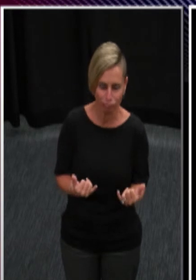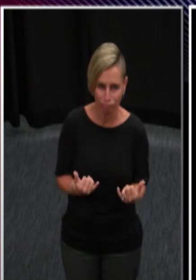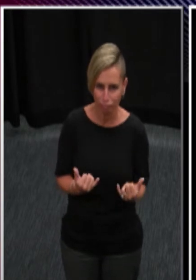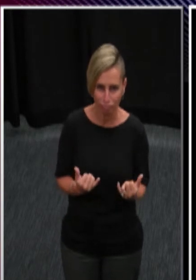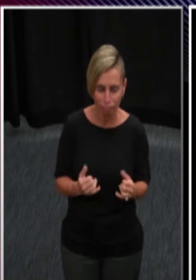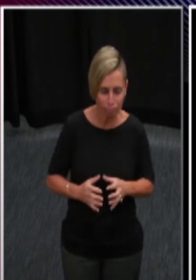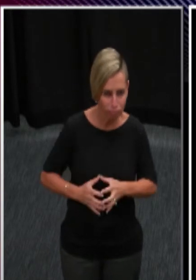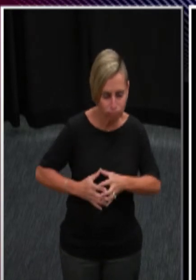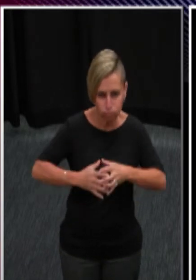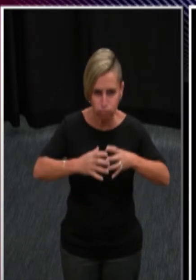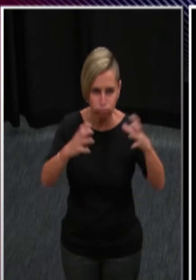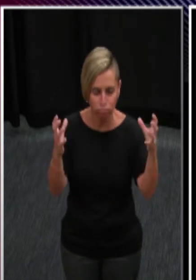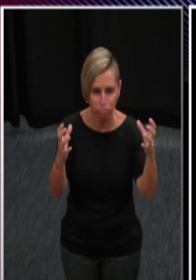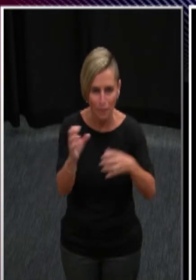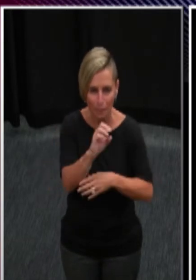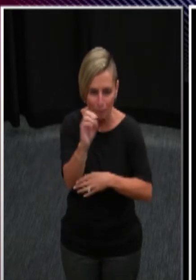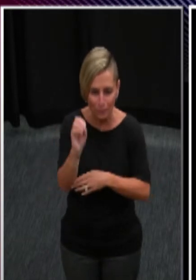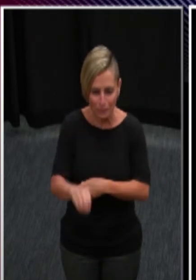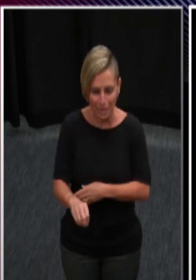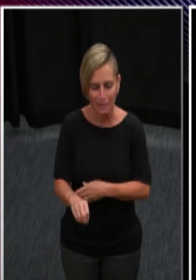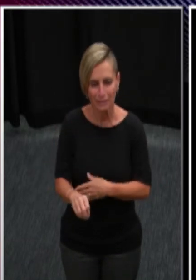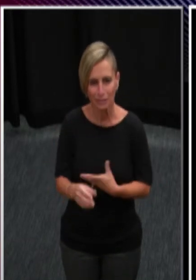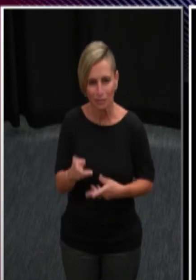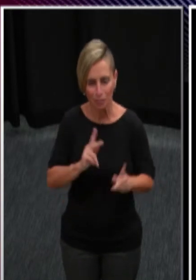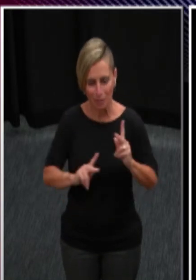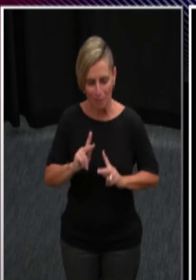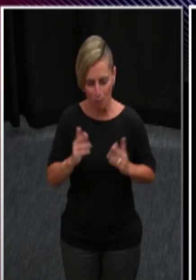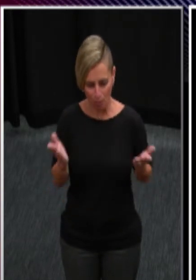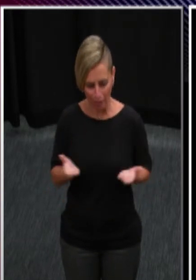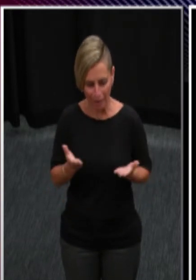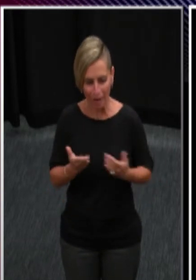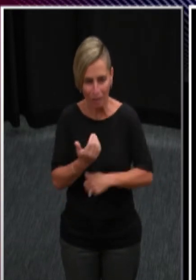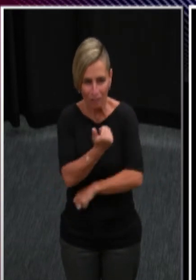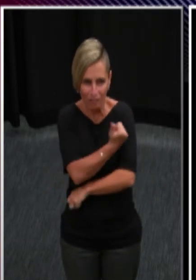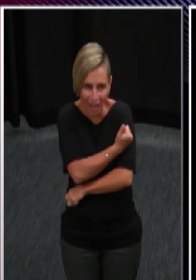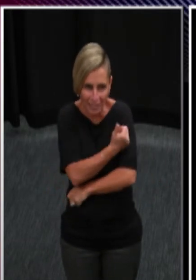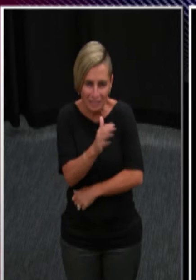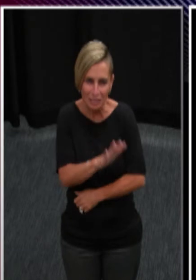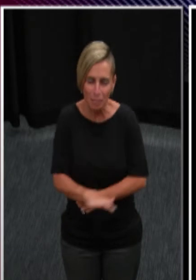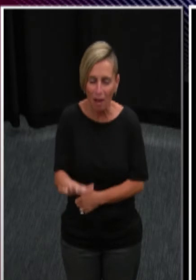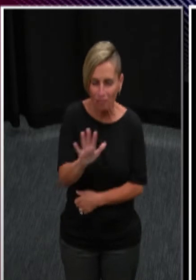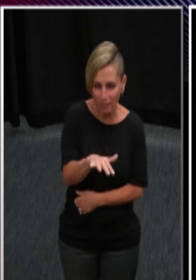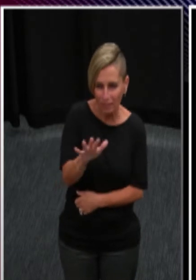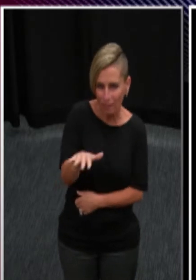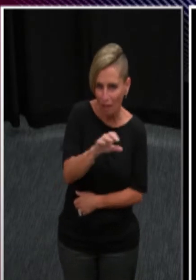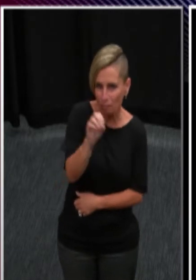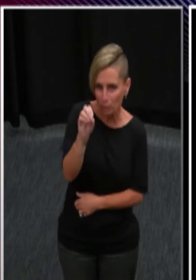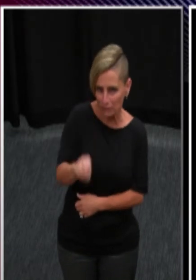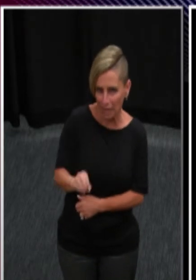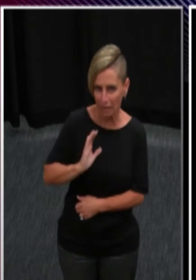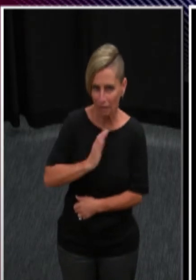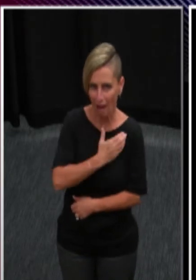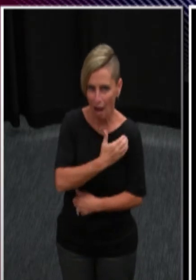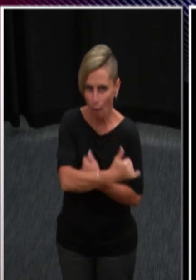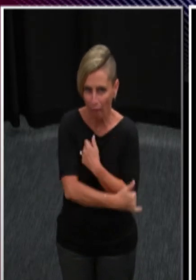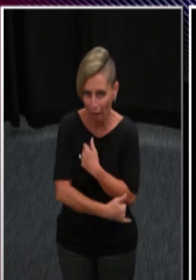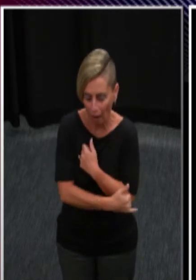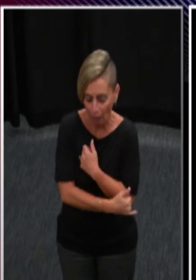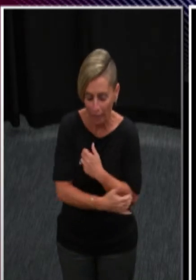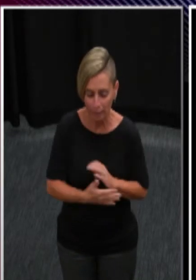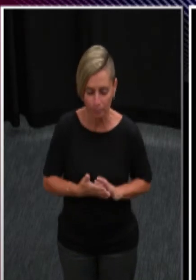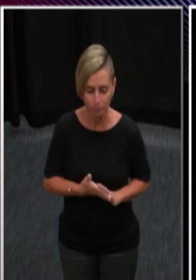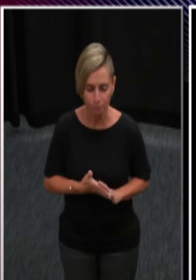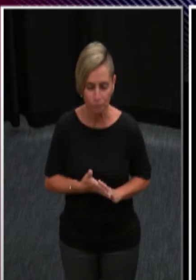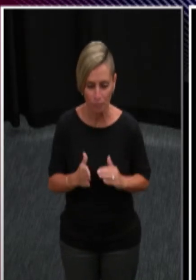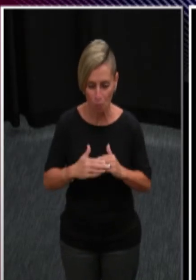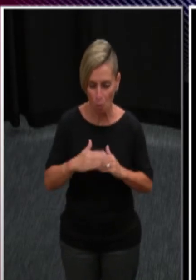the percentage of people in this county are vaccinated is approximately 55%. Those who are eligible for vaccine